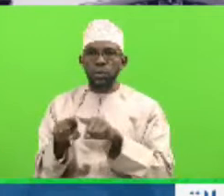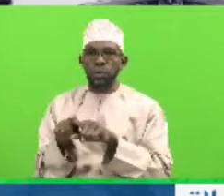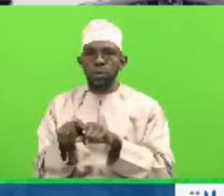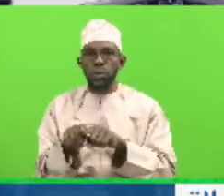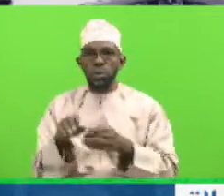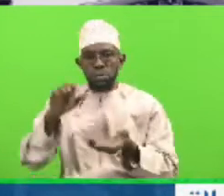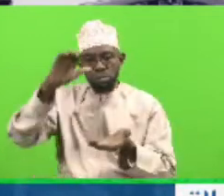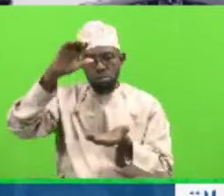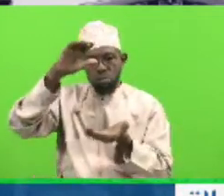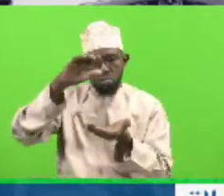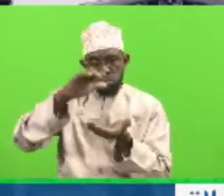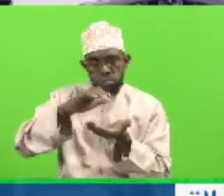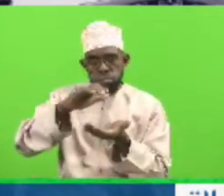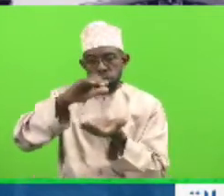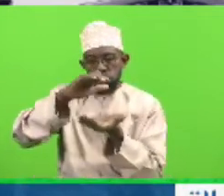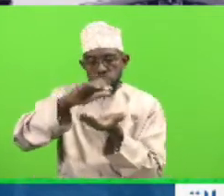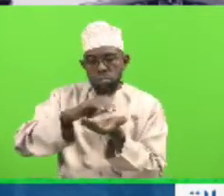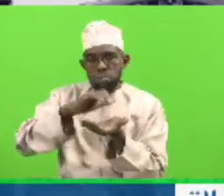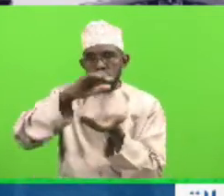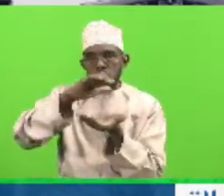decline.